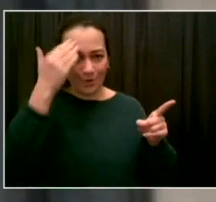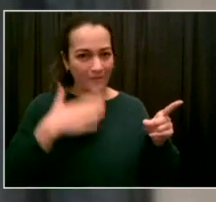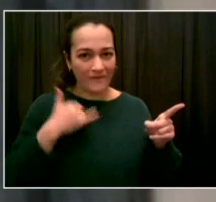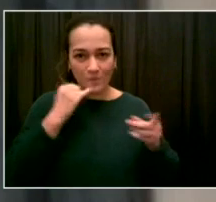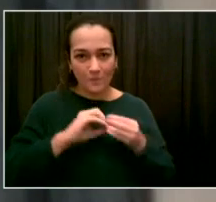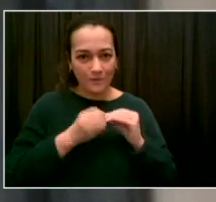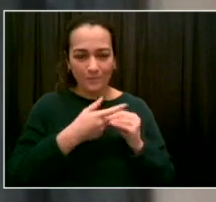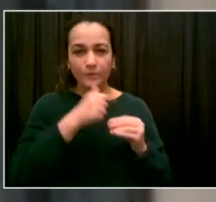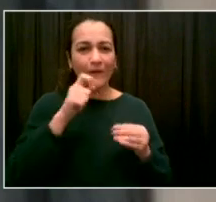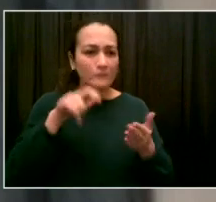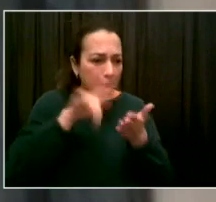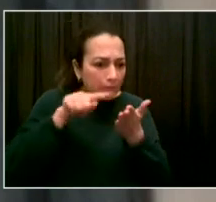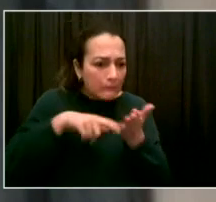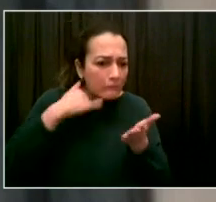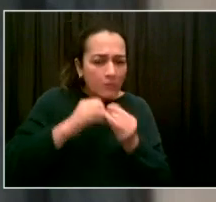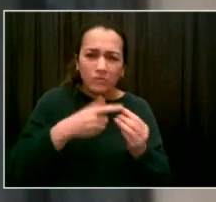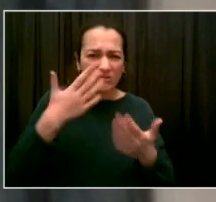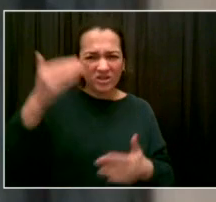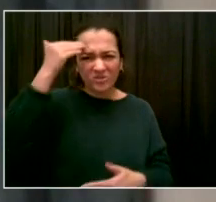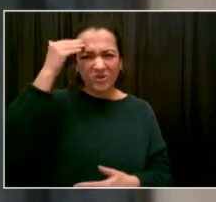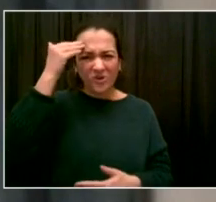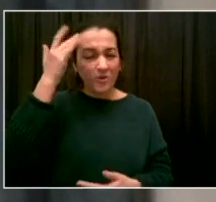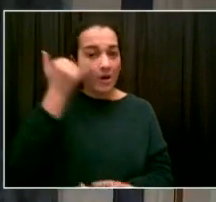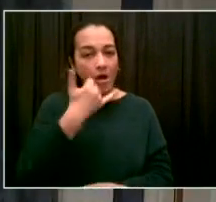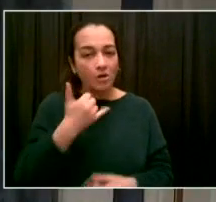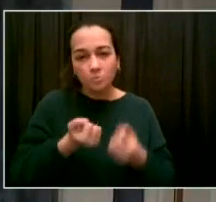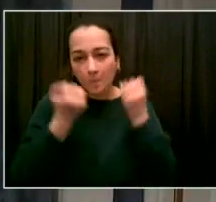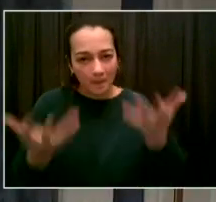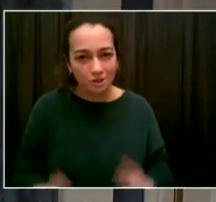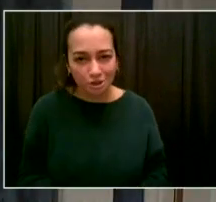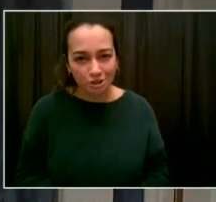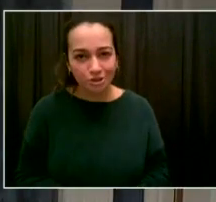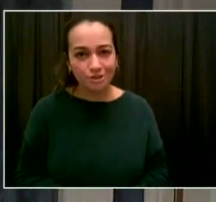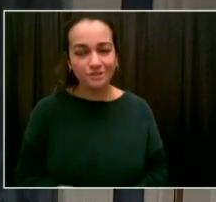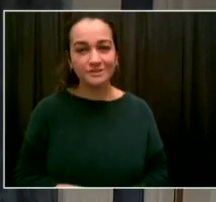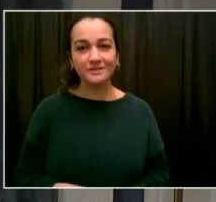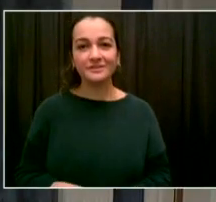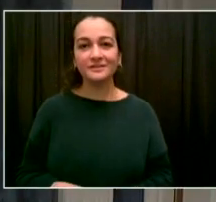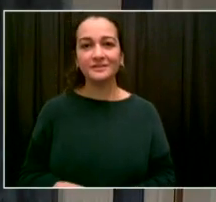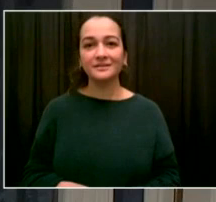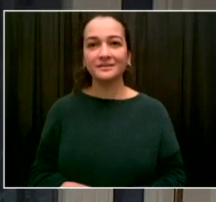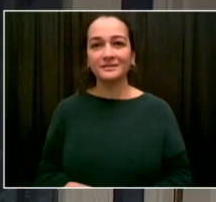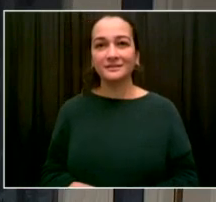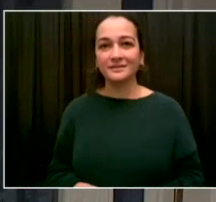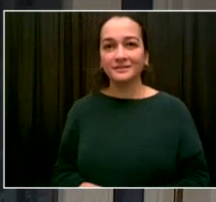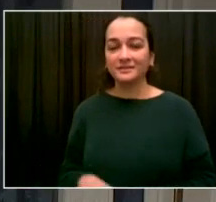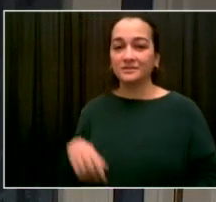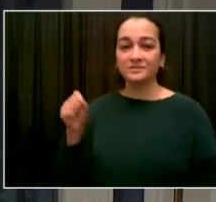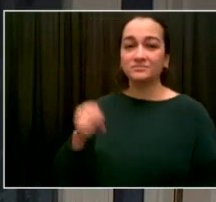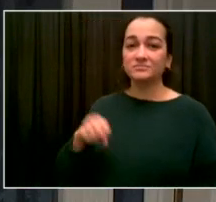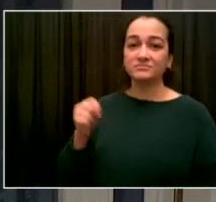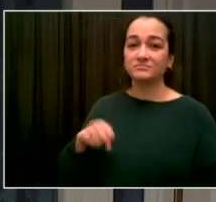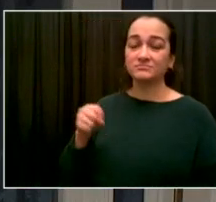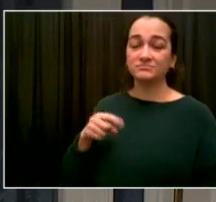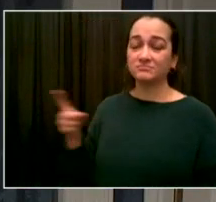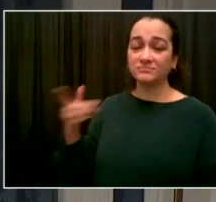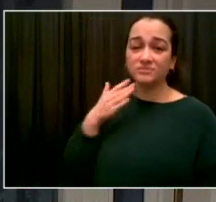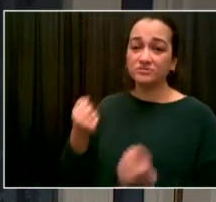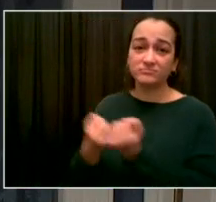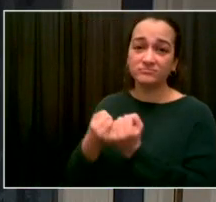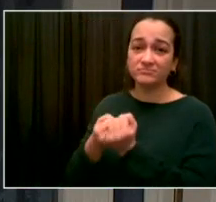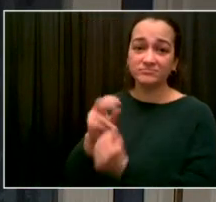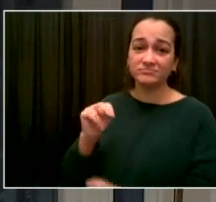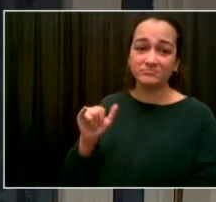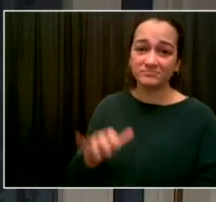least once a day. Yeah, we did. But it helped me and all my team to know you were there, but I think